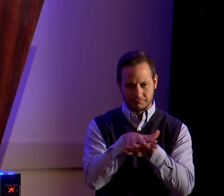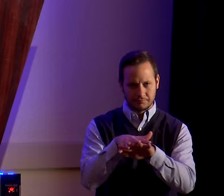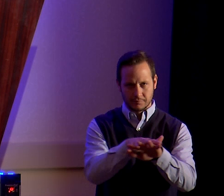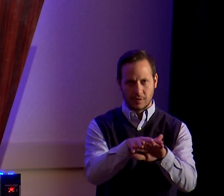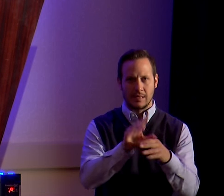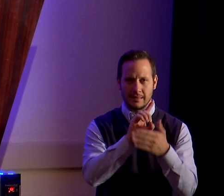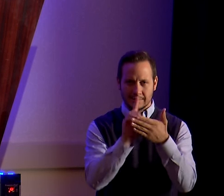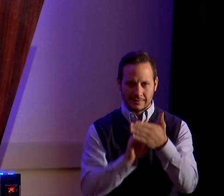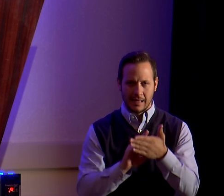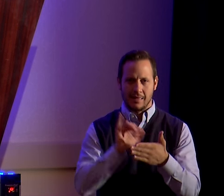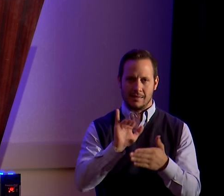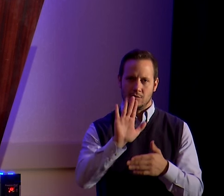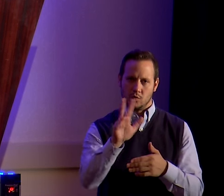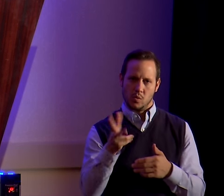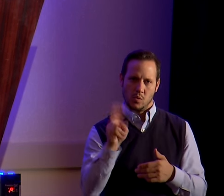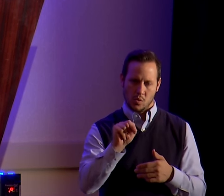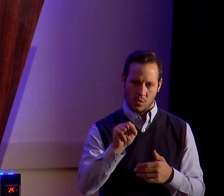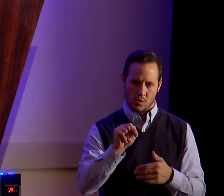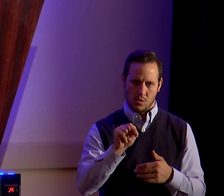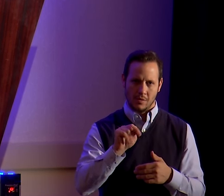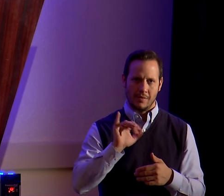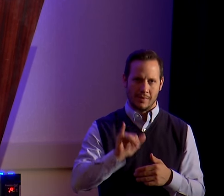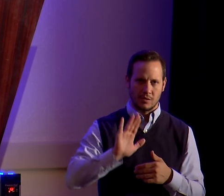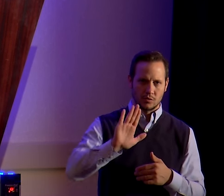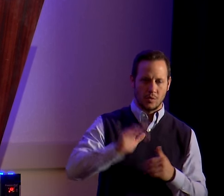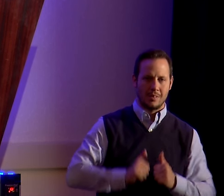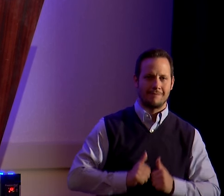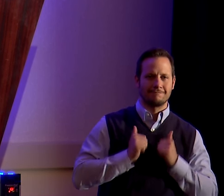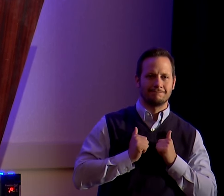is uniquely yours. It is your life.